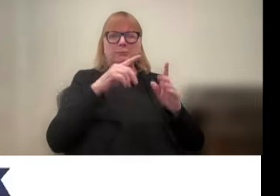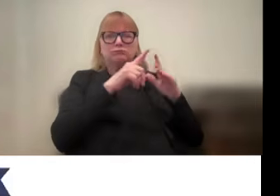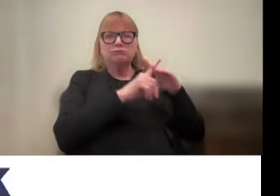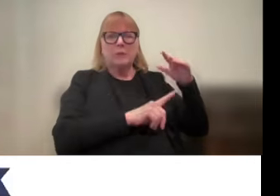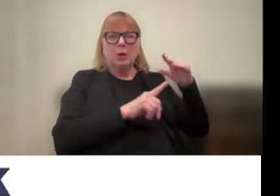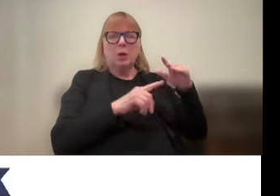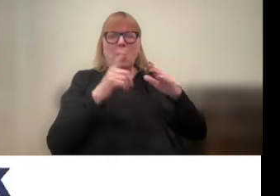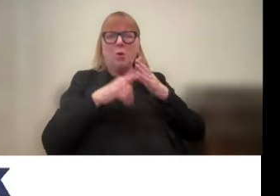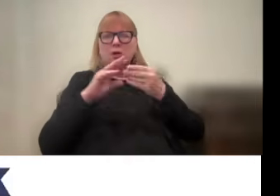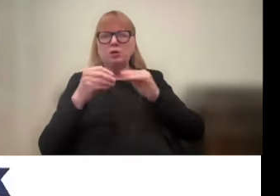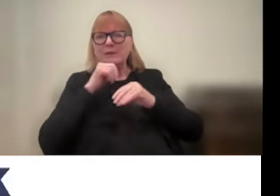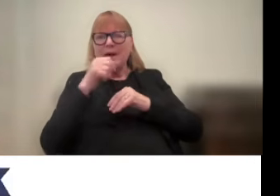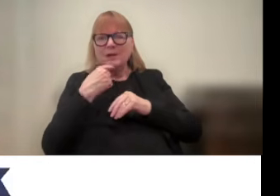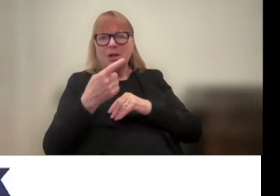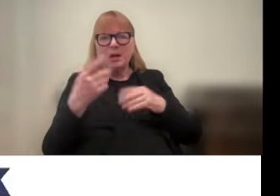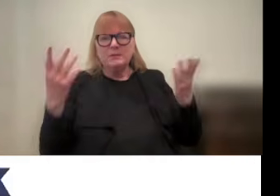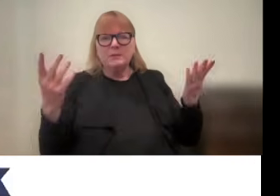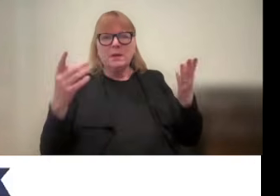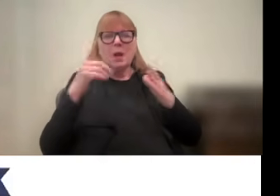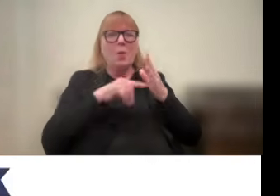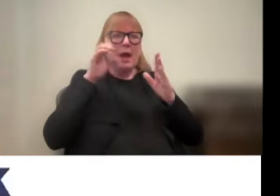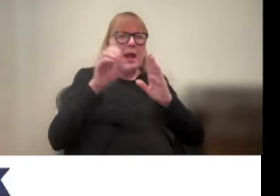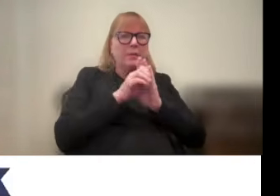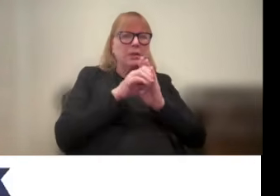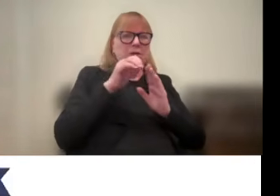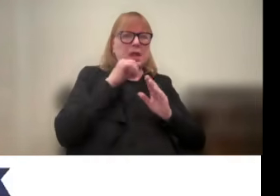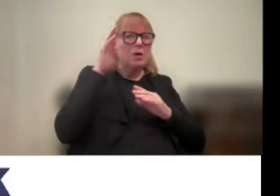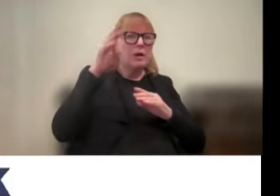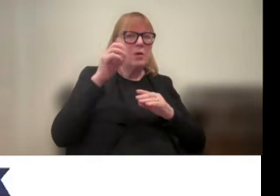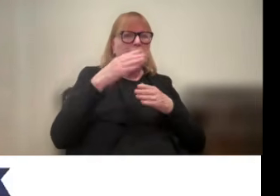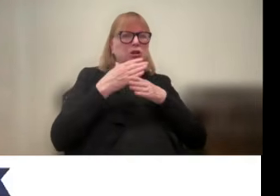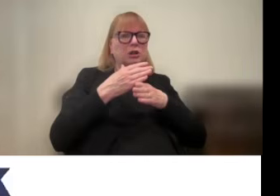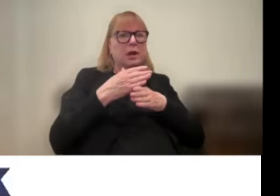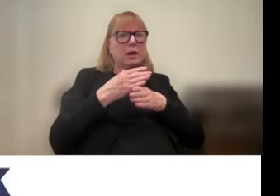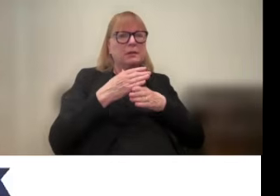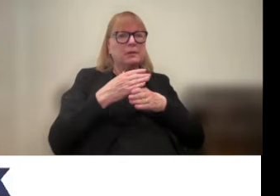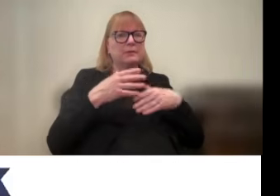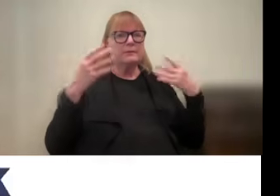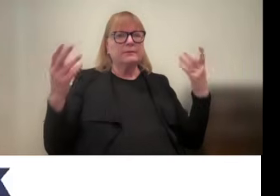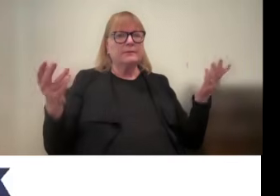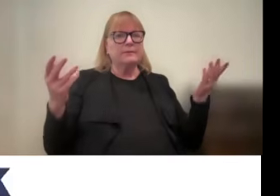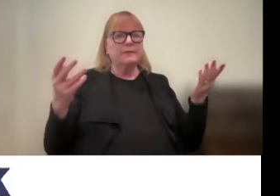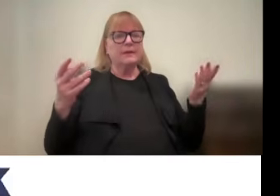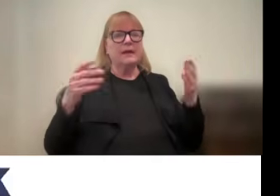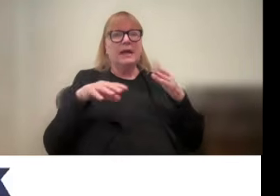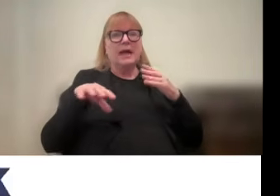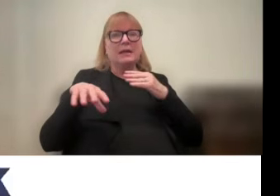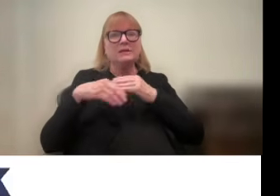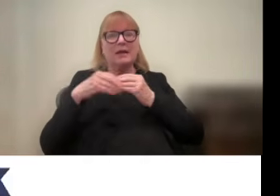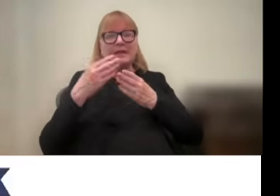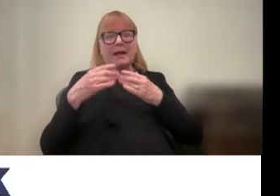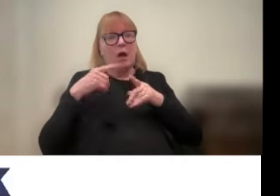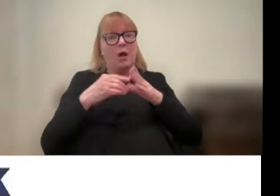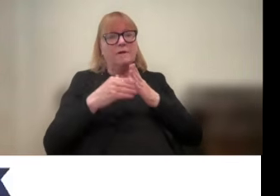what stories aren't being told, what images aren't being created or shared. A tangential thing I